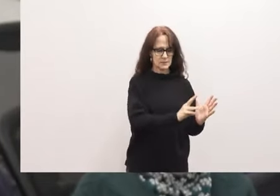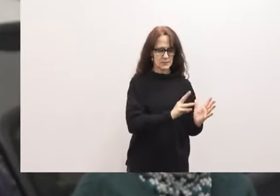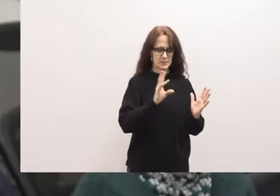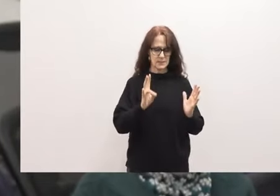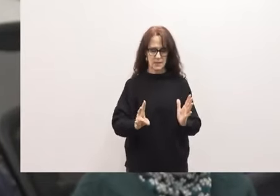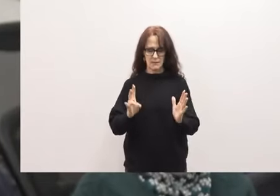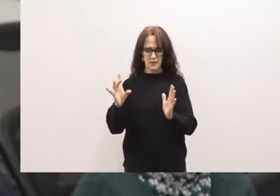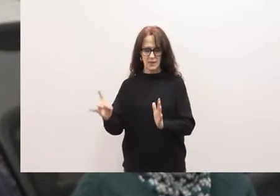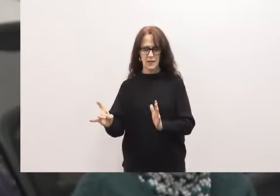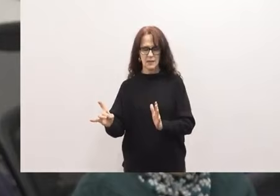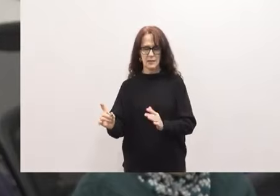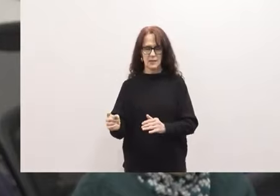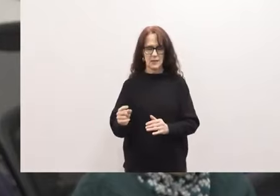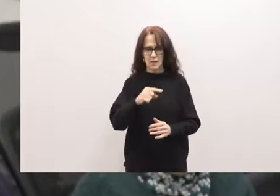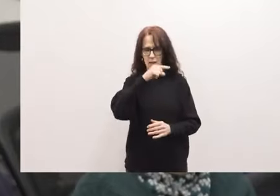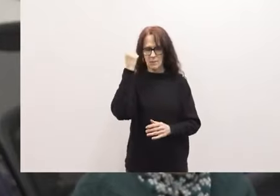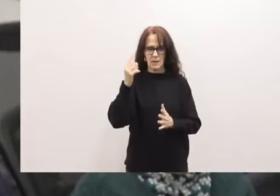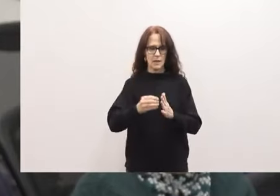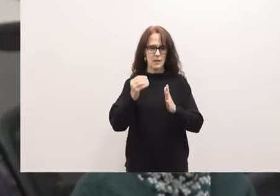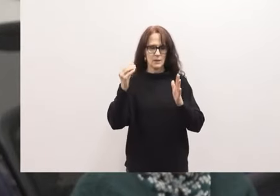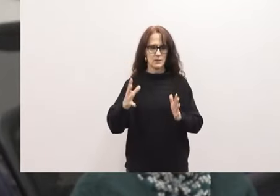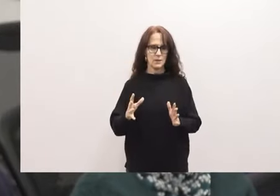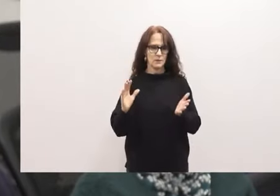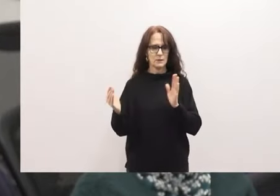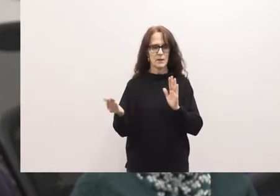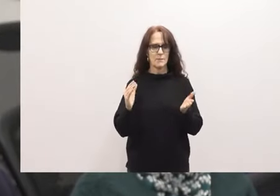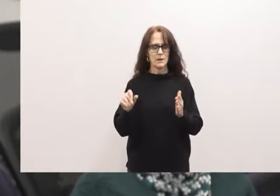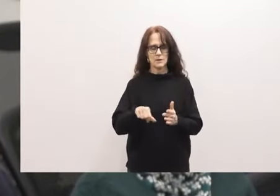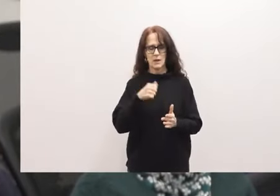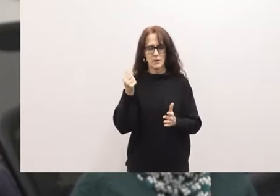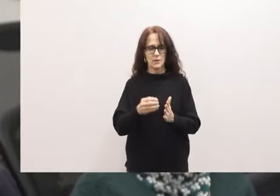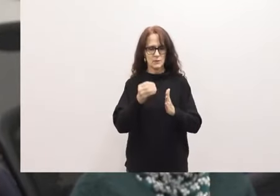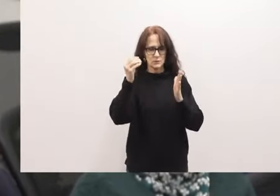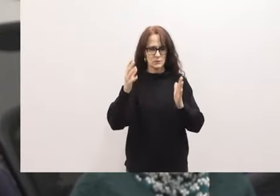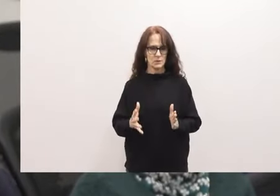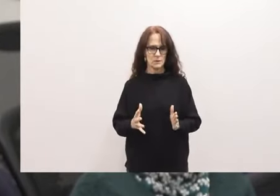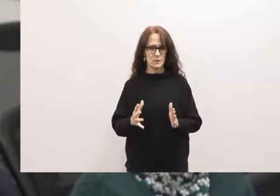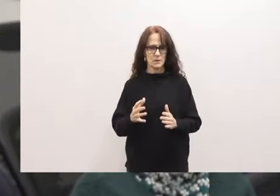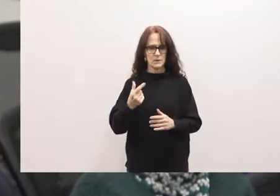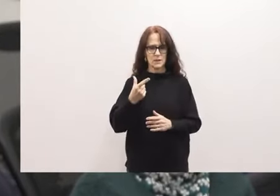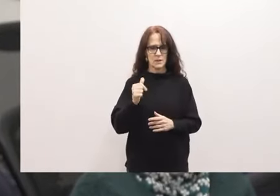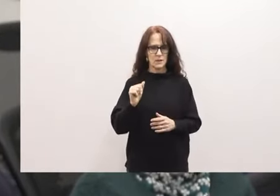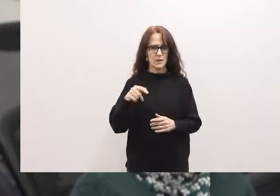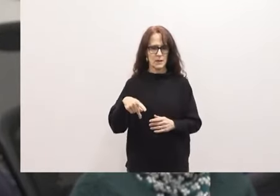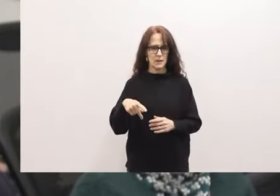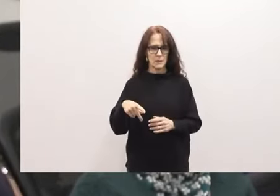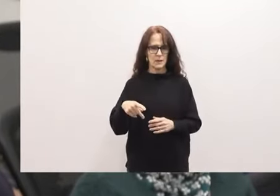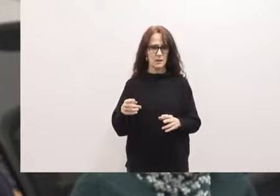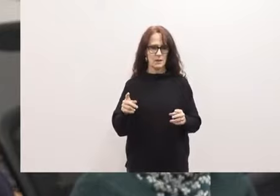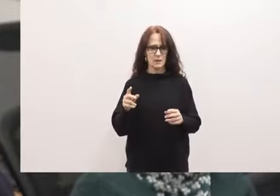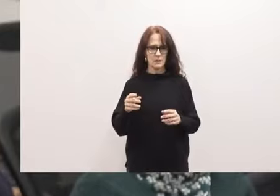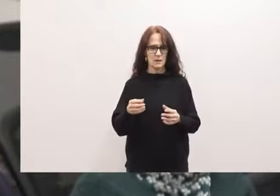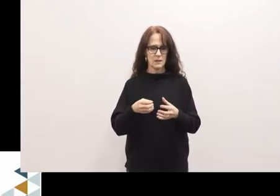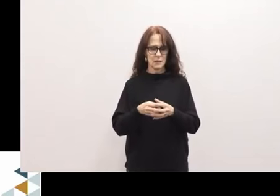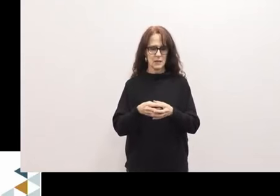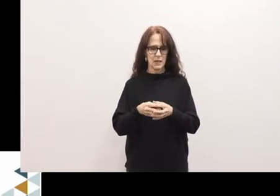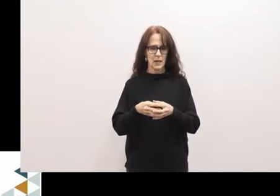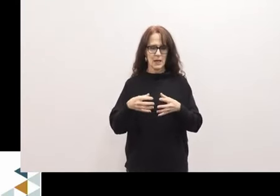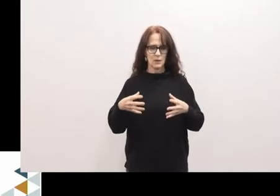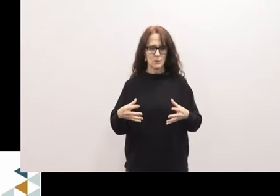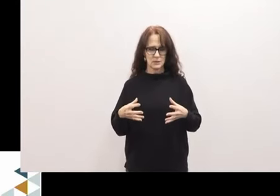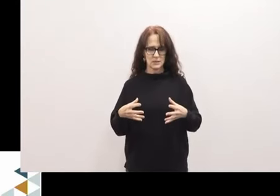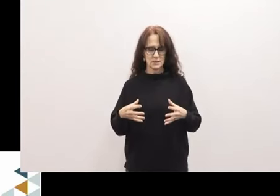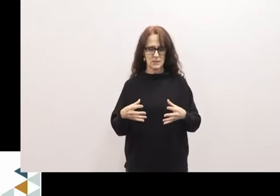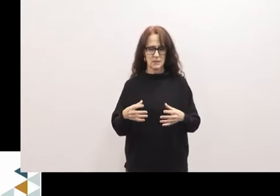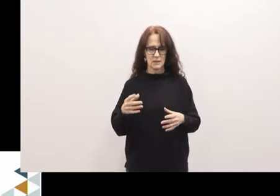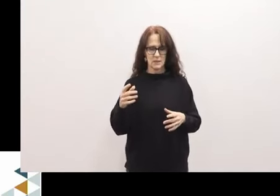look at our Black African-American students compared to all other students, we're seeing that the gap is increasing. So just